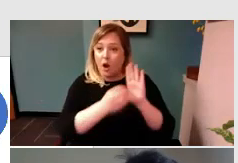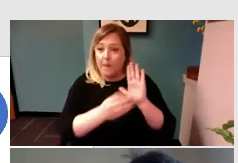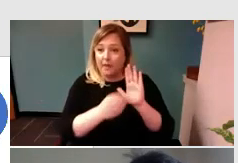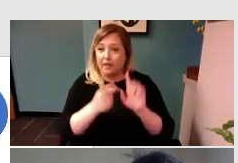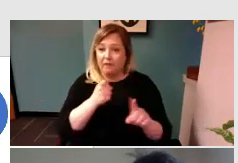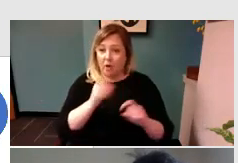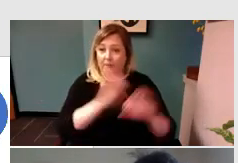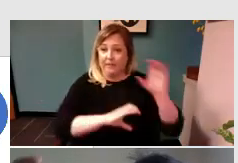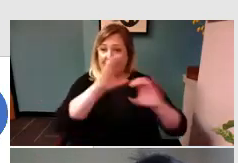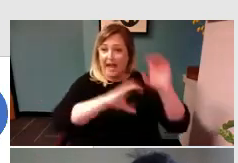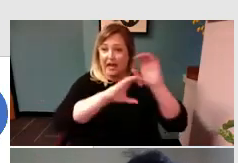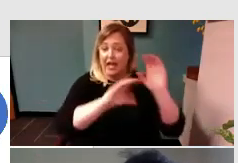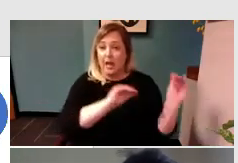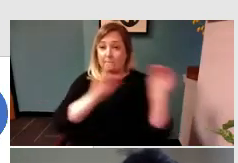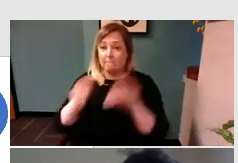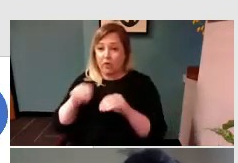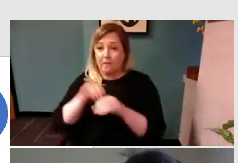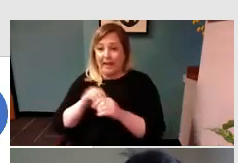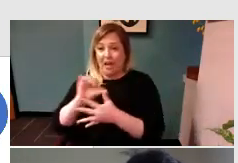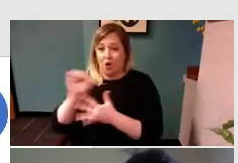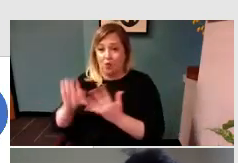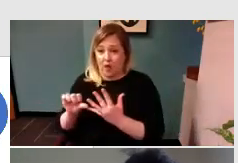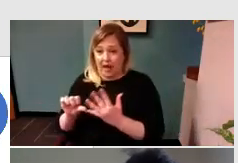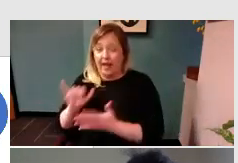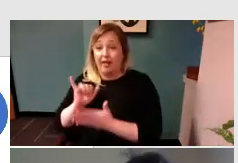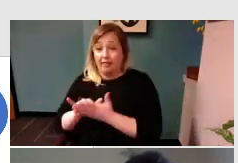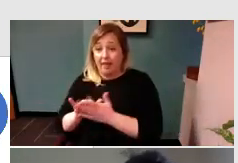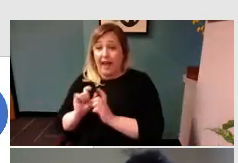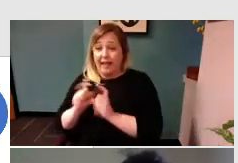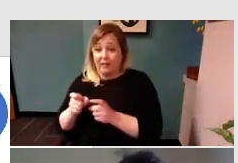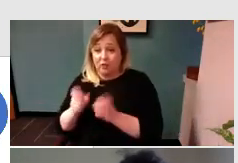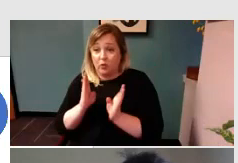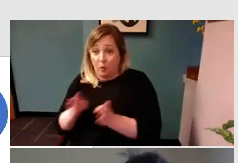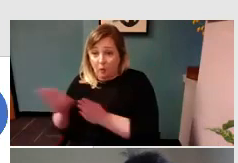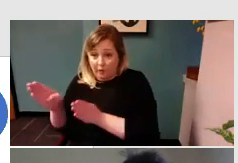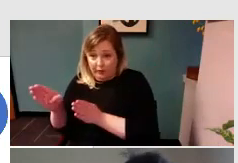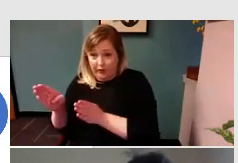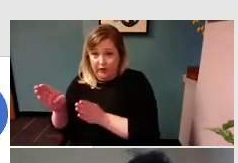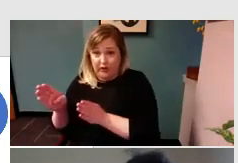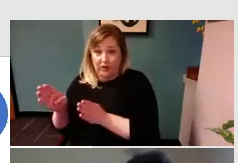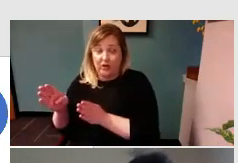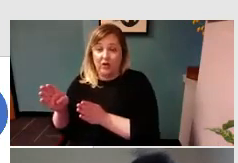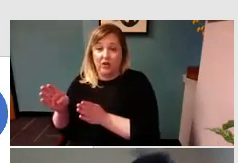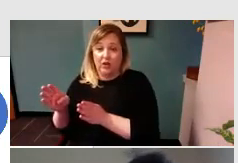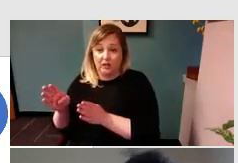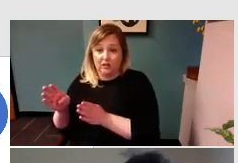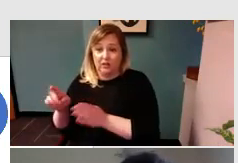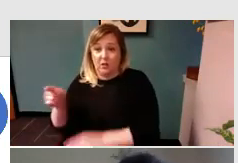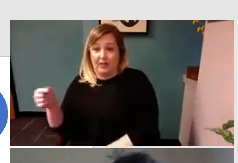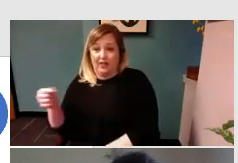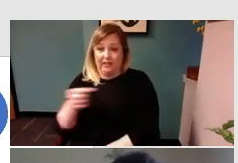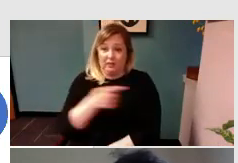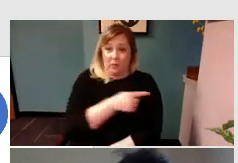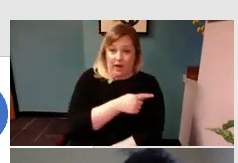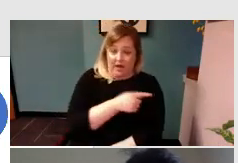that gives you the order of all the nodes, where J was popped first, then we inserted F, then we inserted D, then C, I, G, H, and